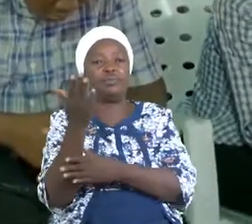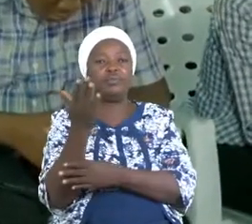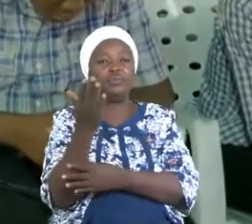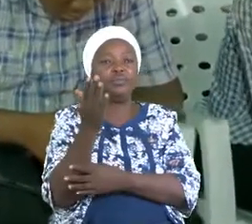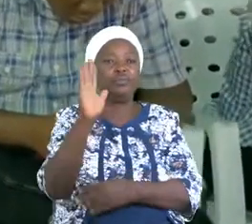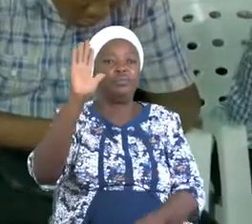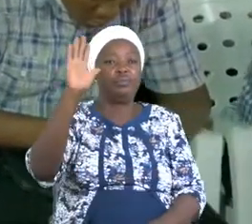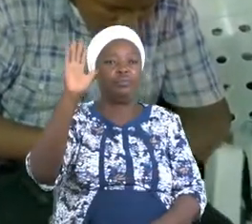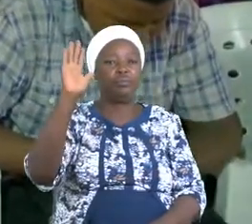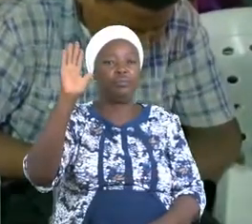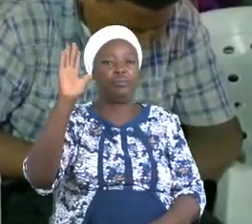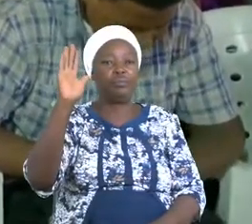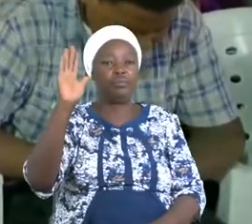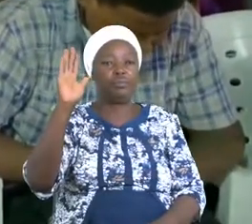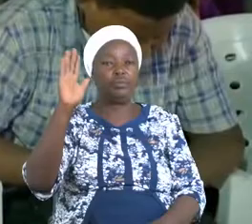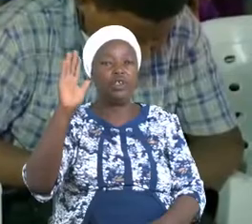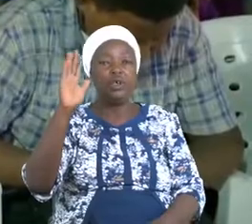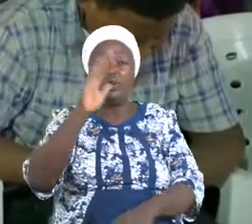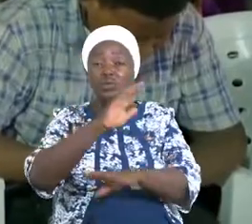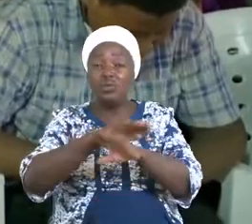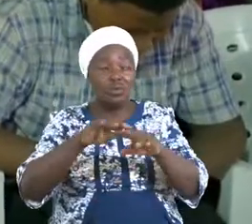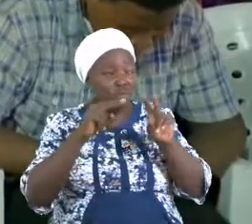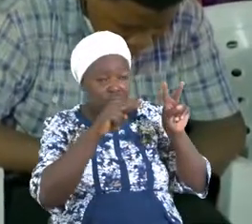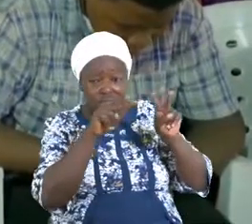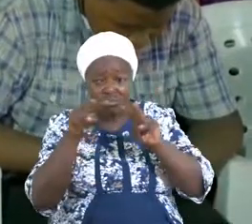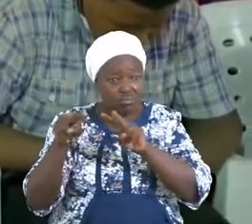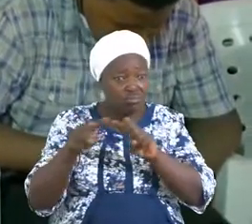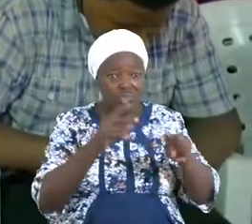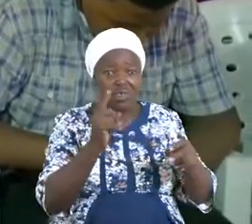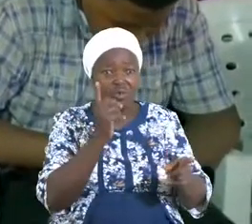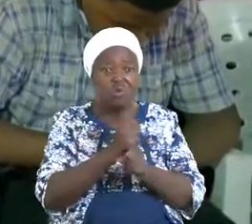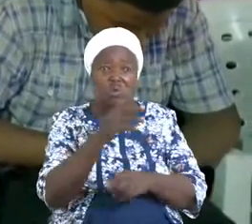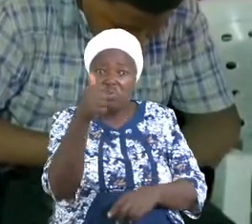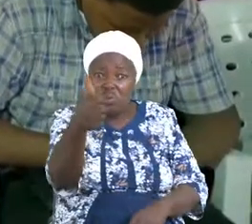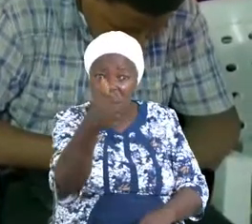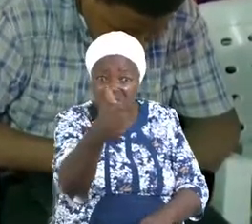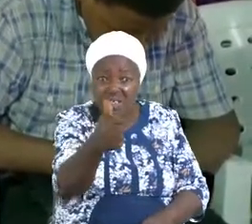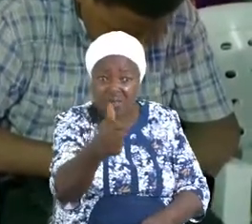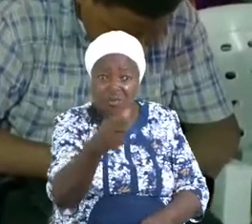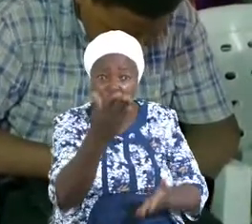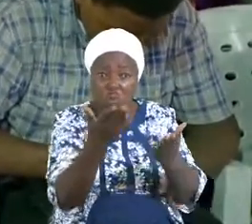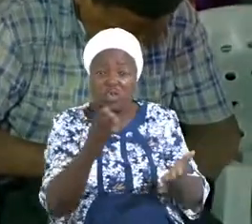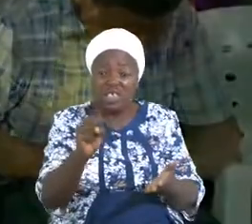you? Looking for you. If you are raising up your hand, you will stand up.